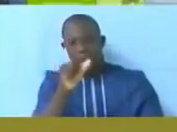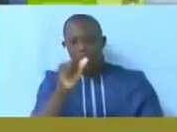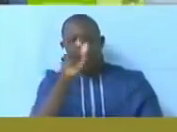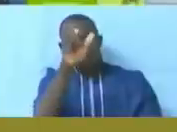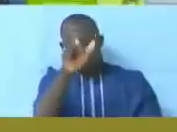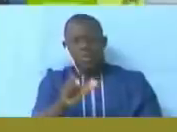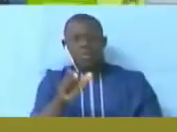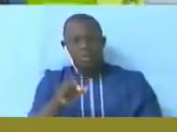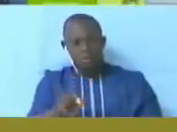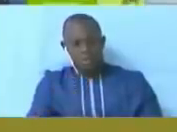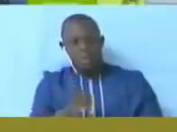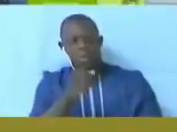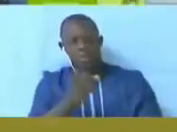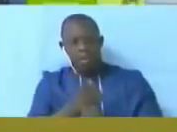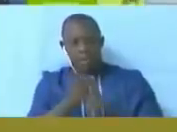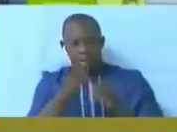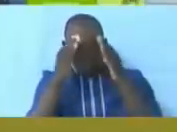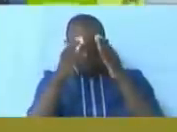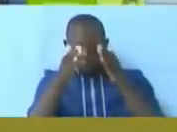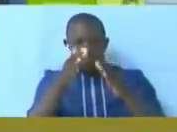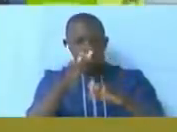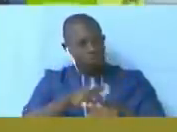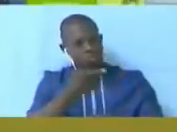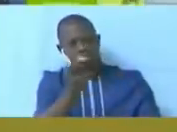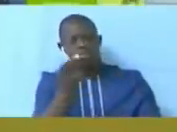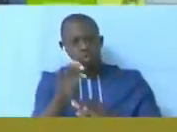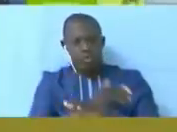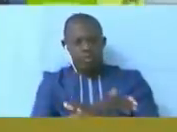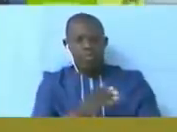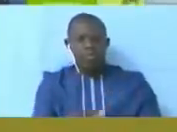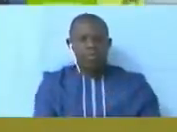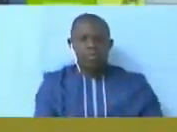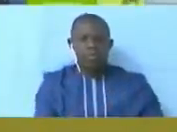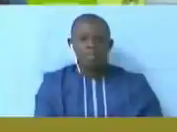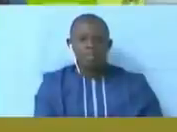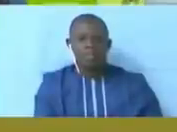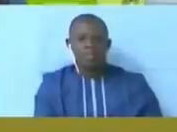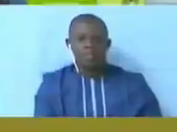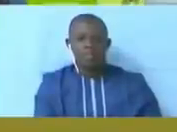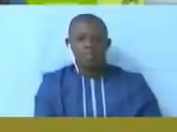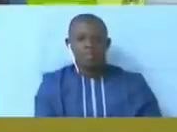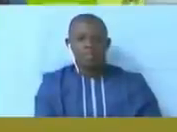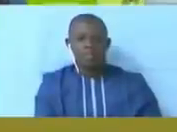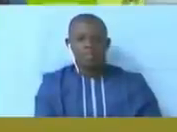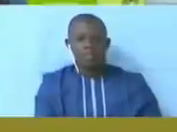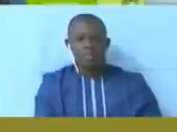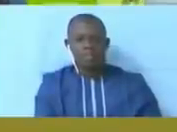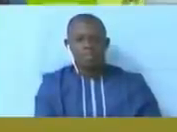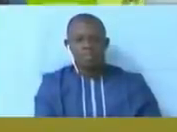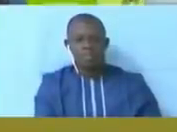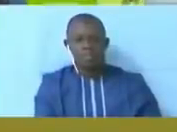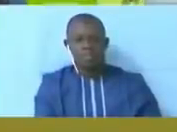lefola bongafong mimi yalongo wale matamasha kundala na teka moti mimi yalongo ai abodela kukalama. Ikafai Oga. Ikafai